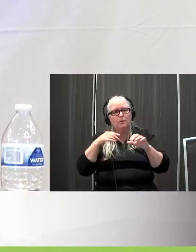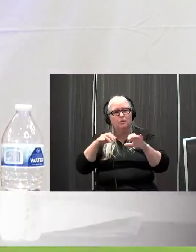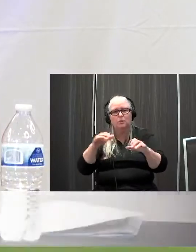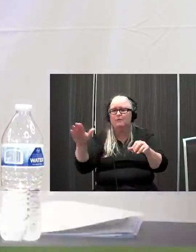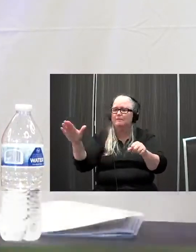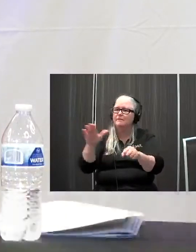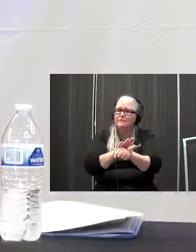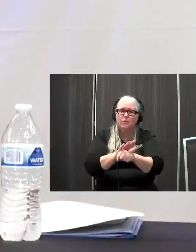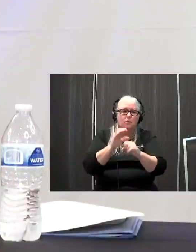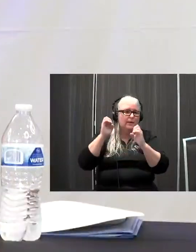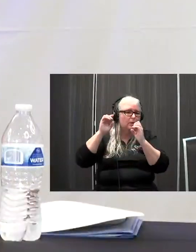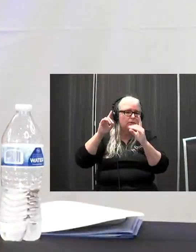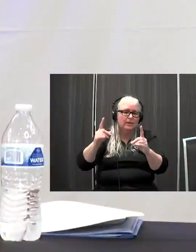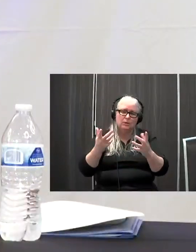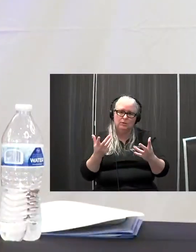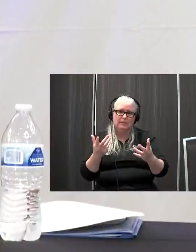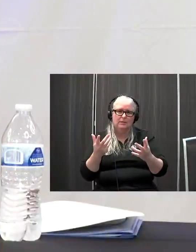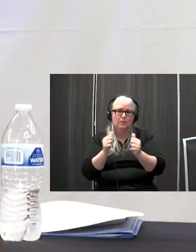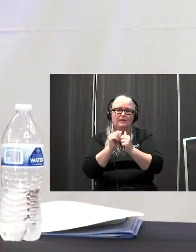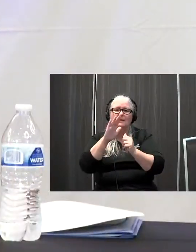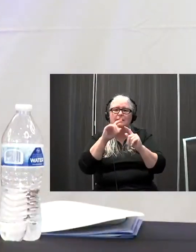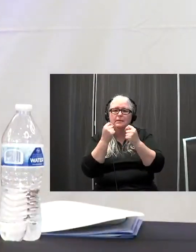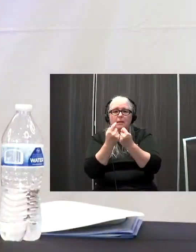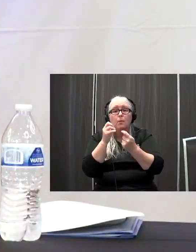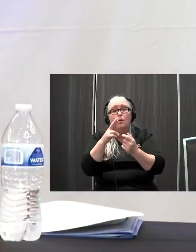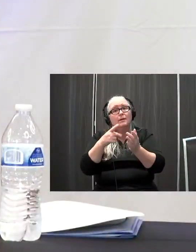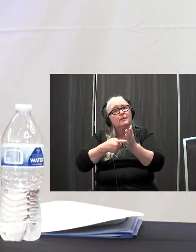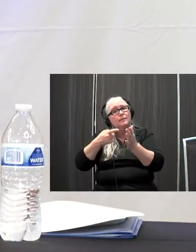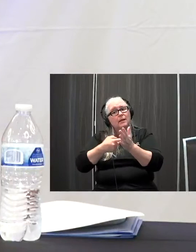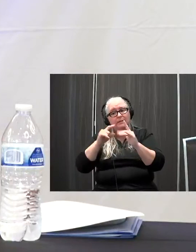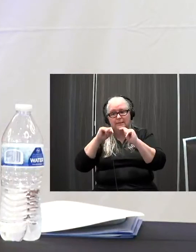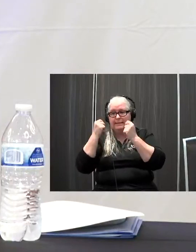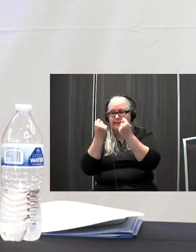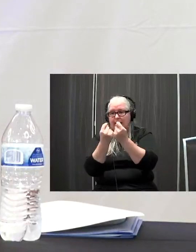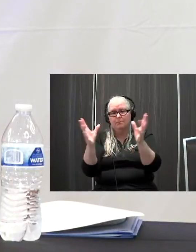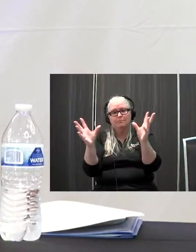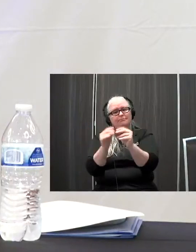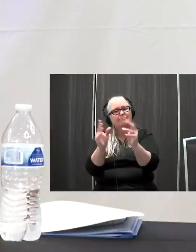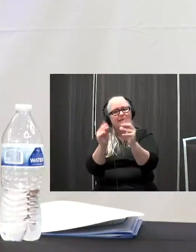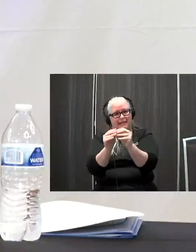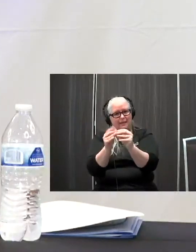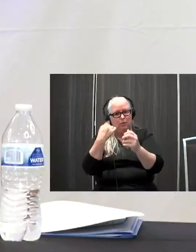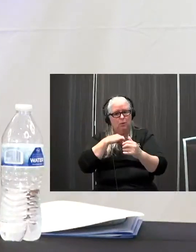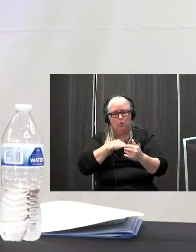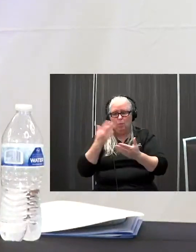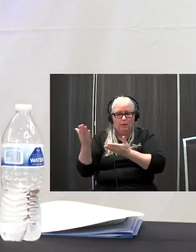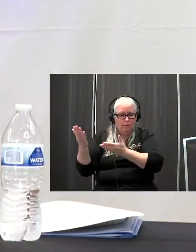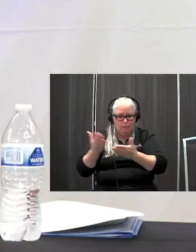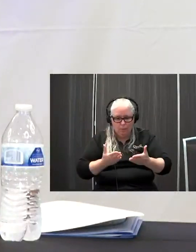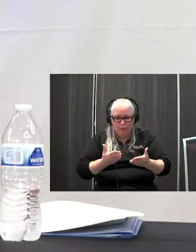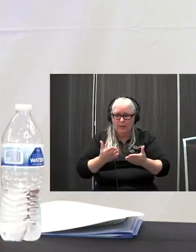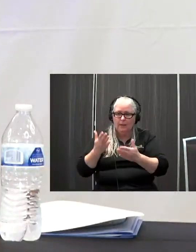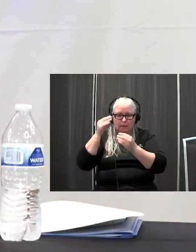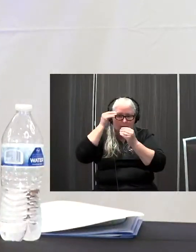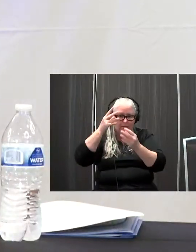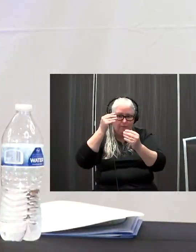teams. Or sometimes it might be just at team meetings to where we bring in either information that I got from the